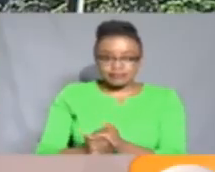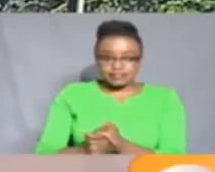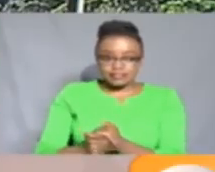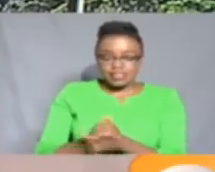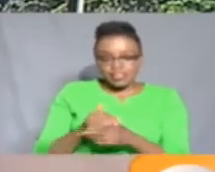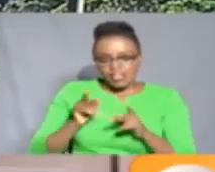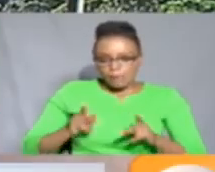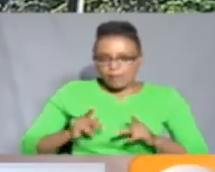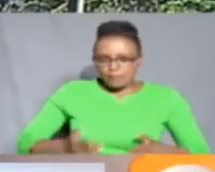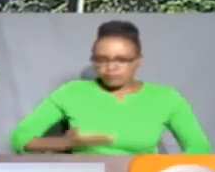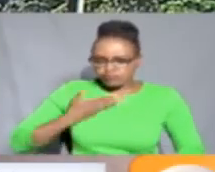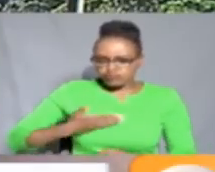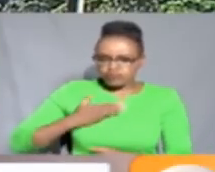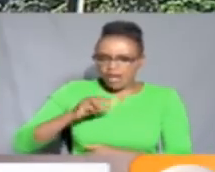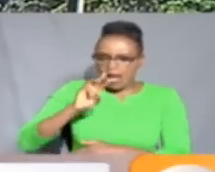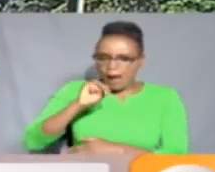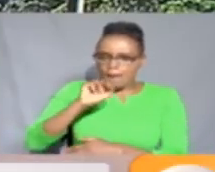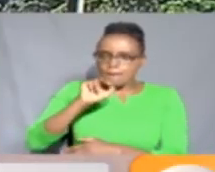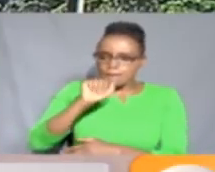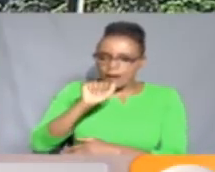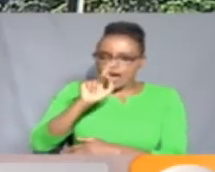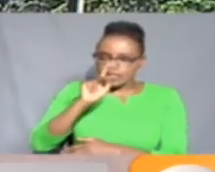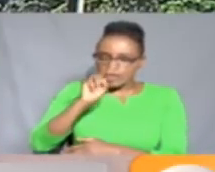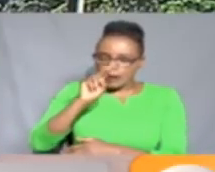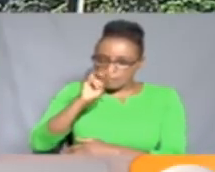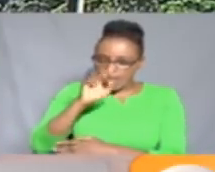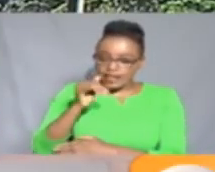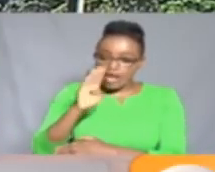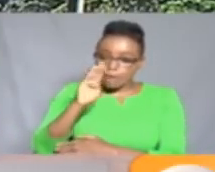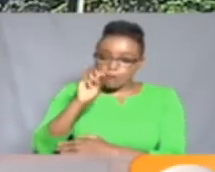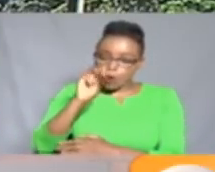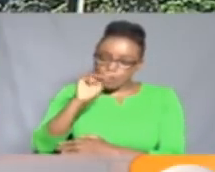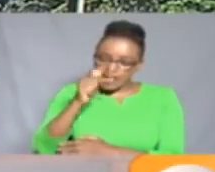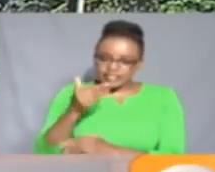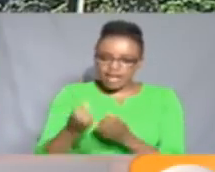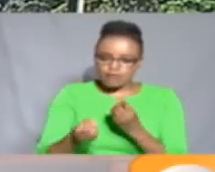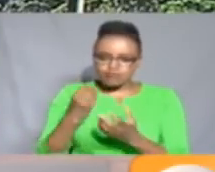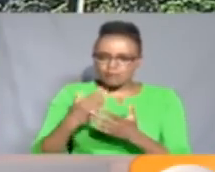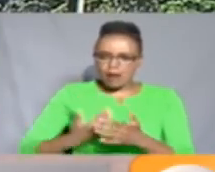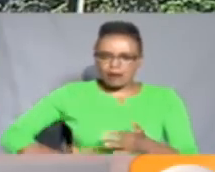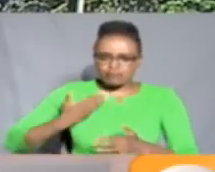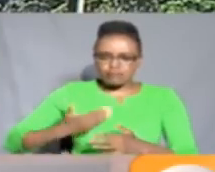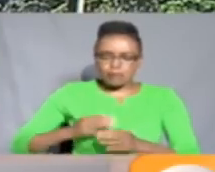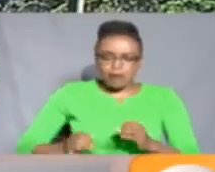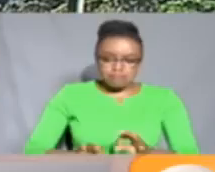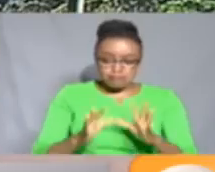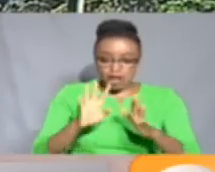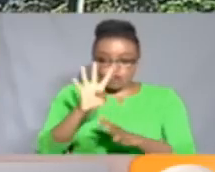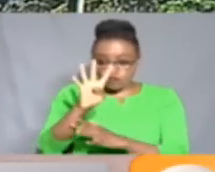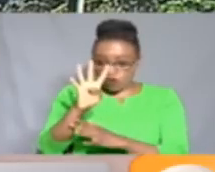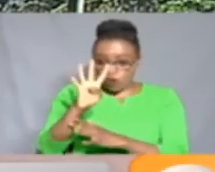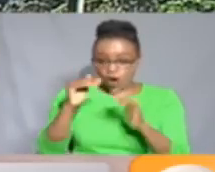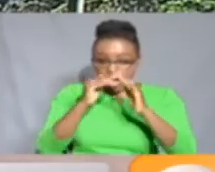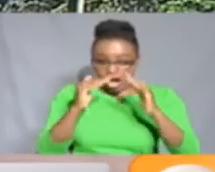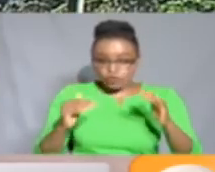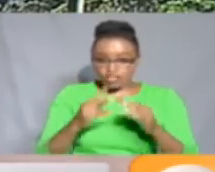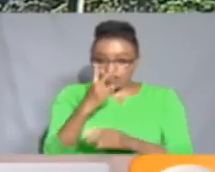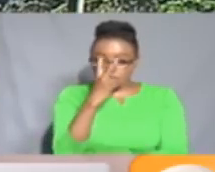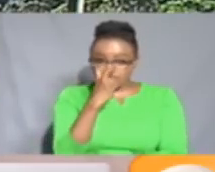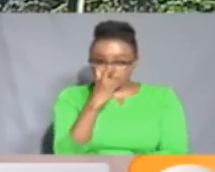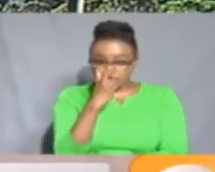Angry residents of Makimeny in Bomet County held a massive protest and burnt down four houses of a